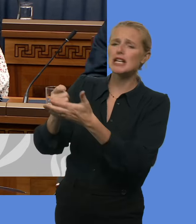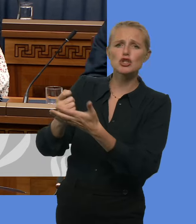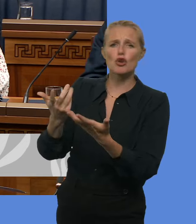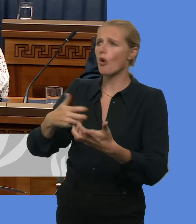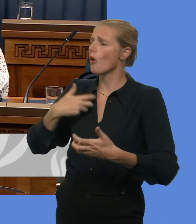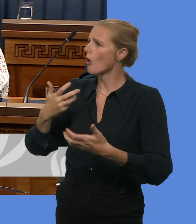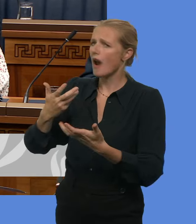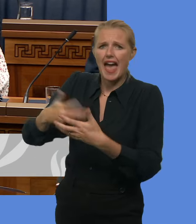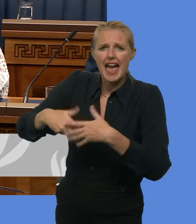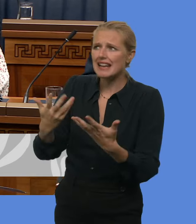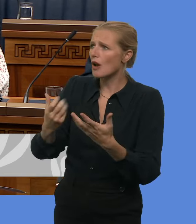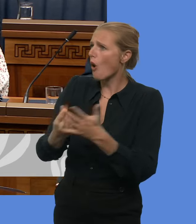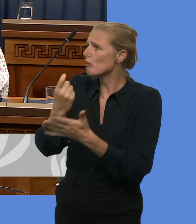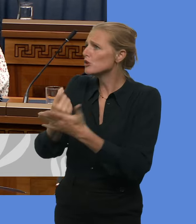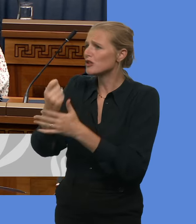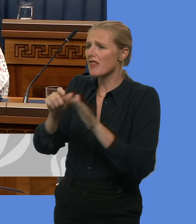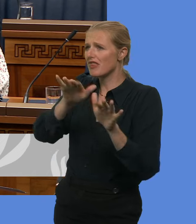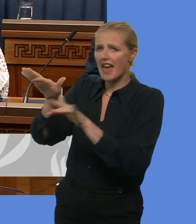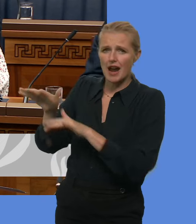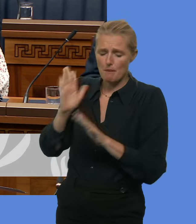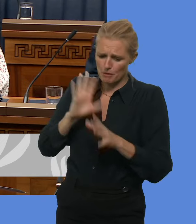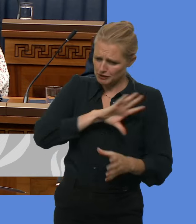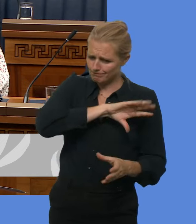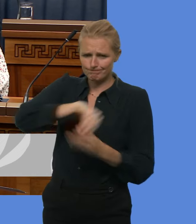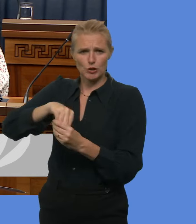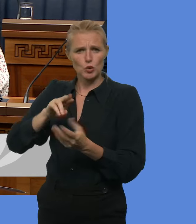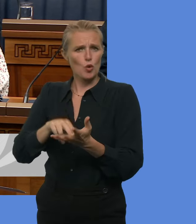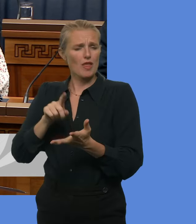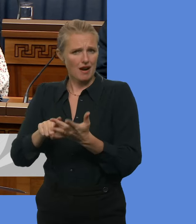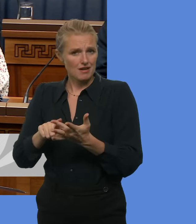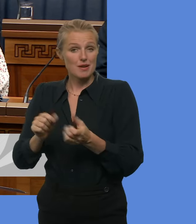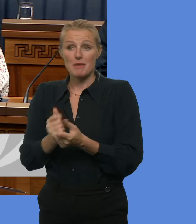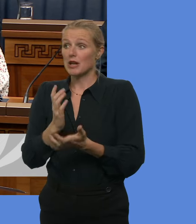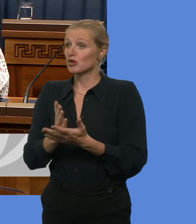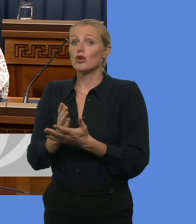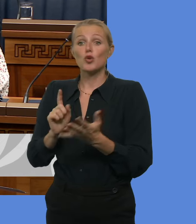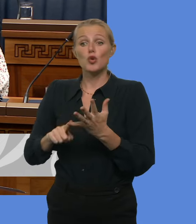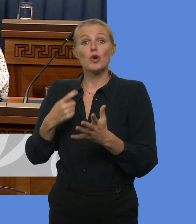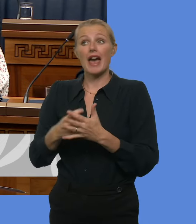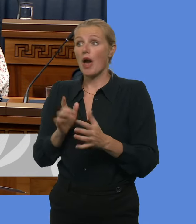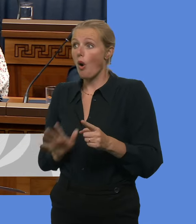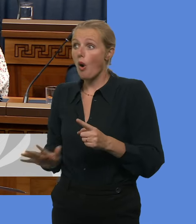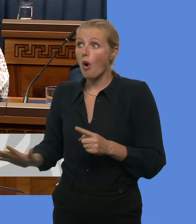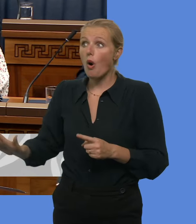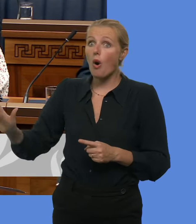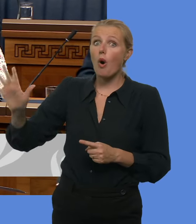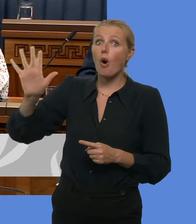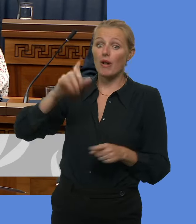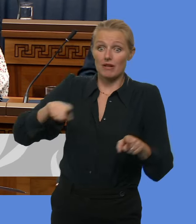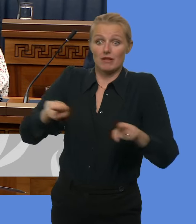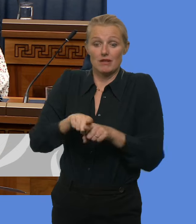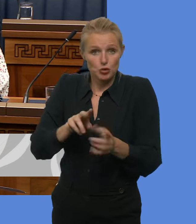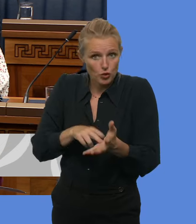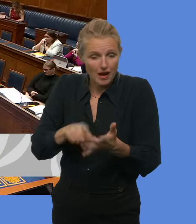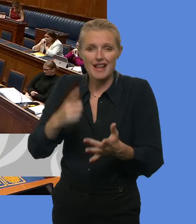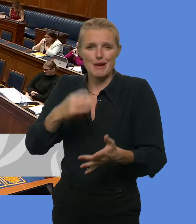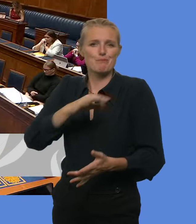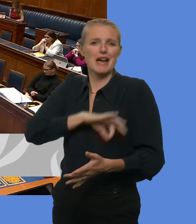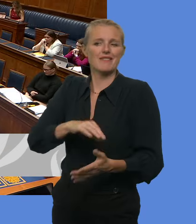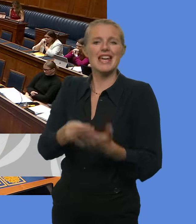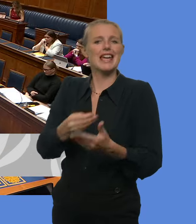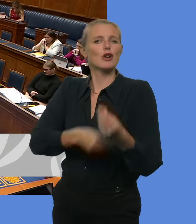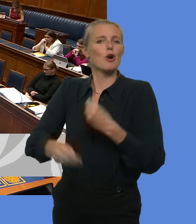the opportunities that can be secured in terms of ensuring that all parts of this United Kingdom can benefit from economic prosperity.